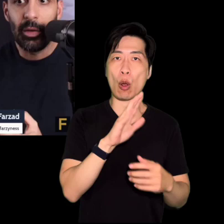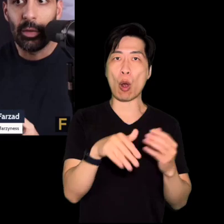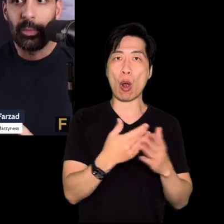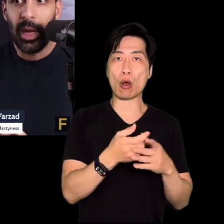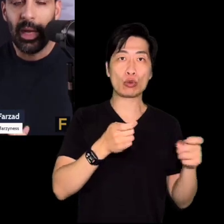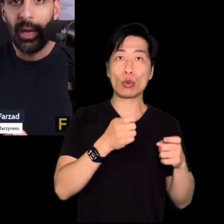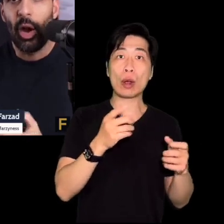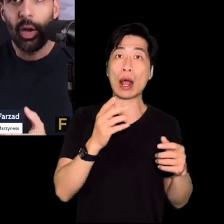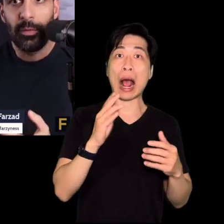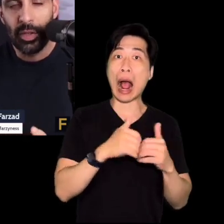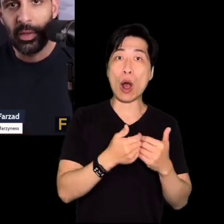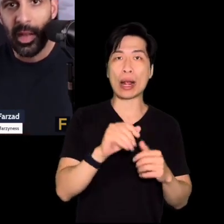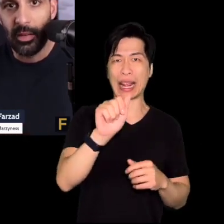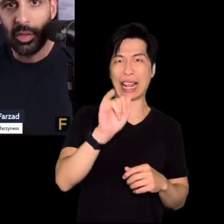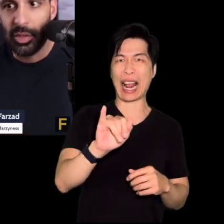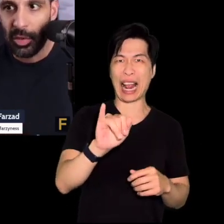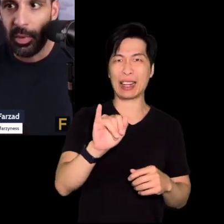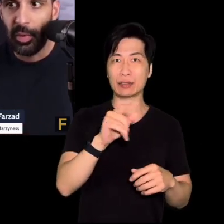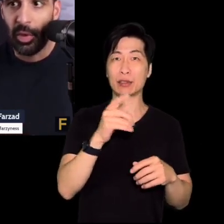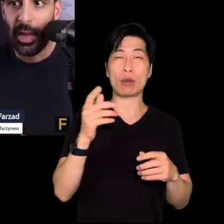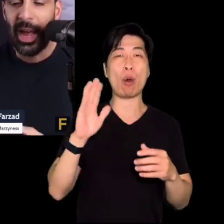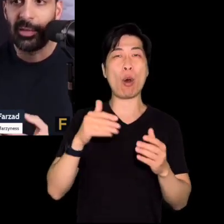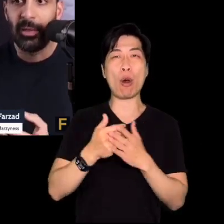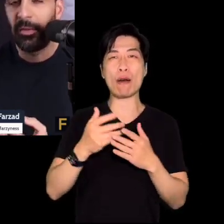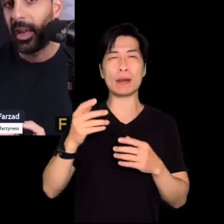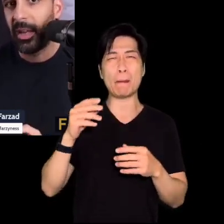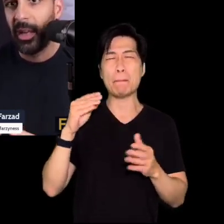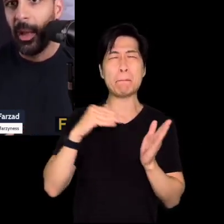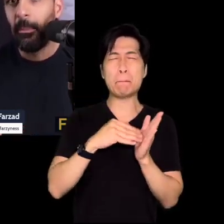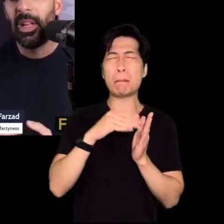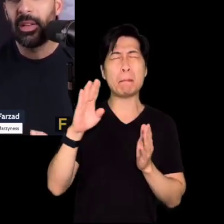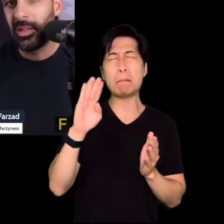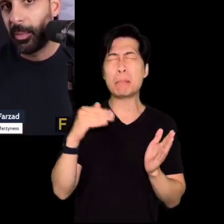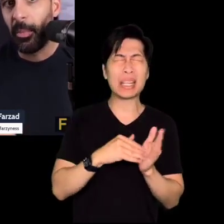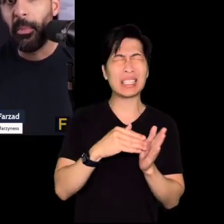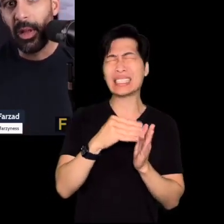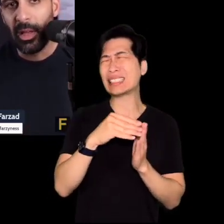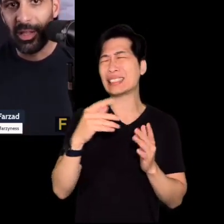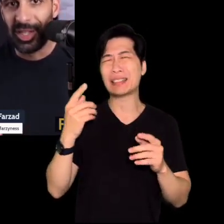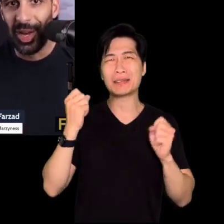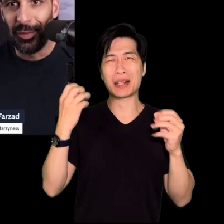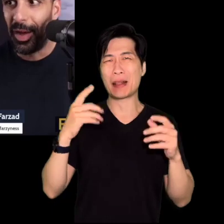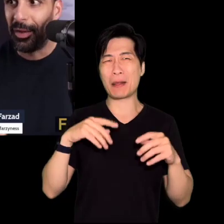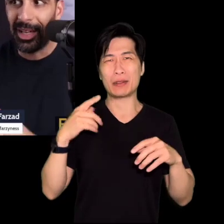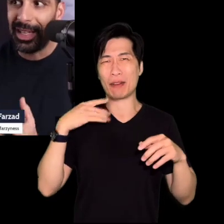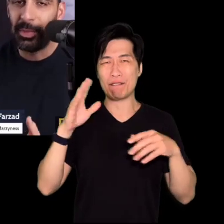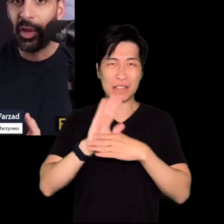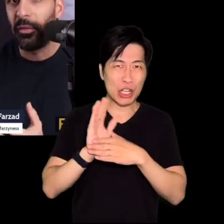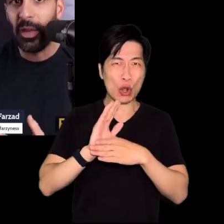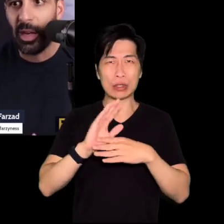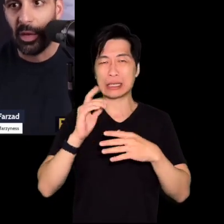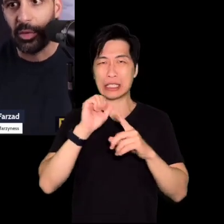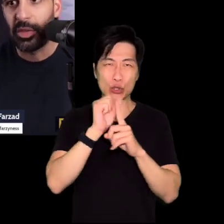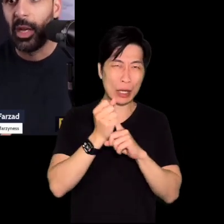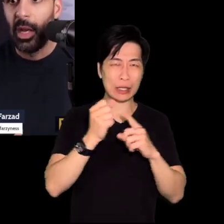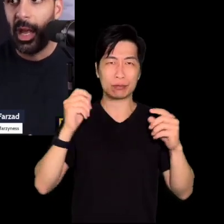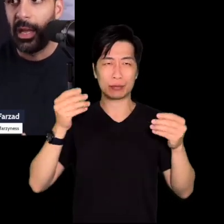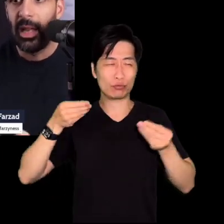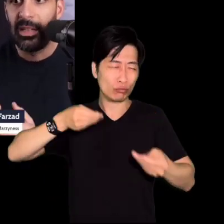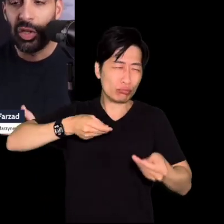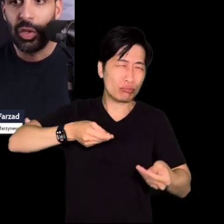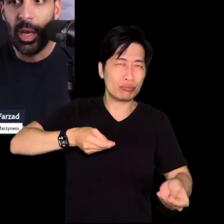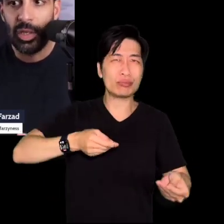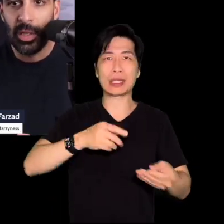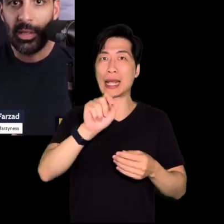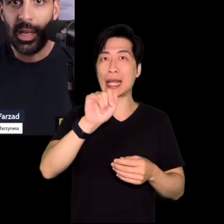is handled by an artificial intelligence computer that has been fed millions upon millions of clips of videos